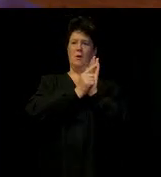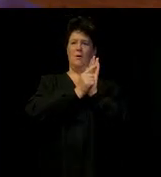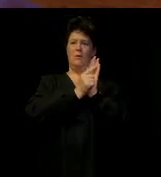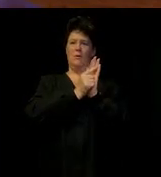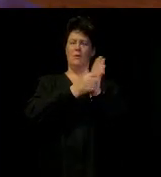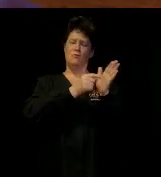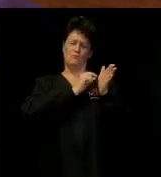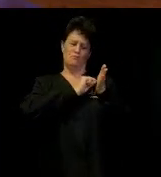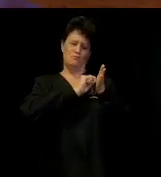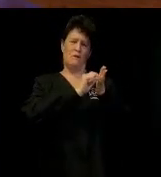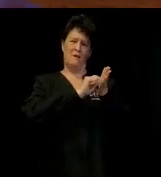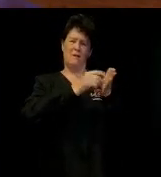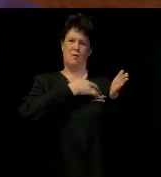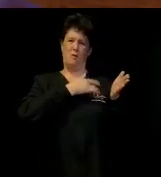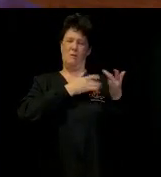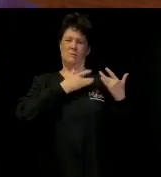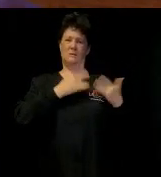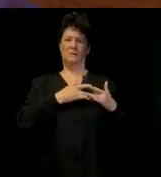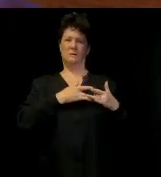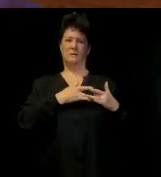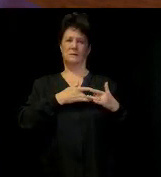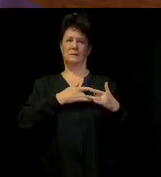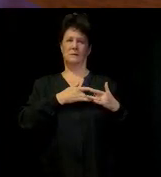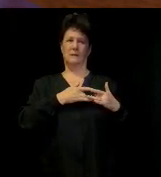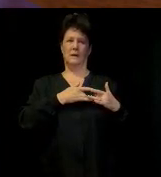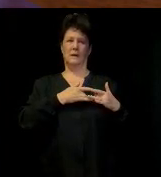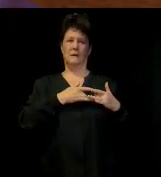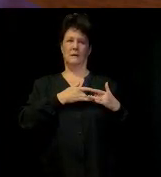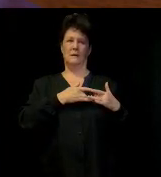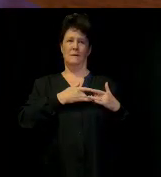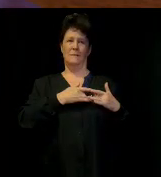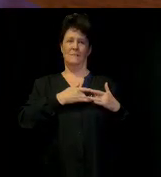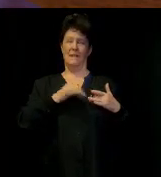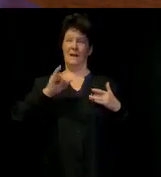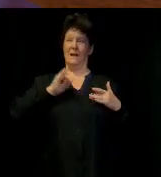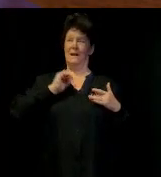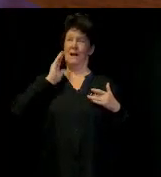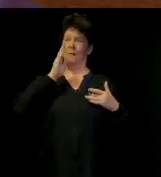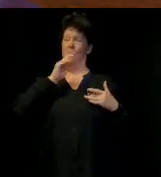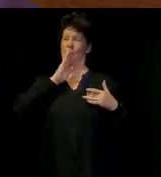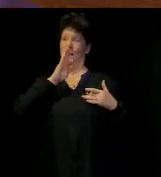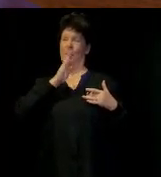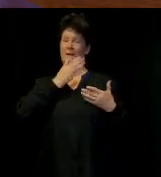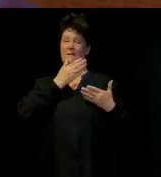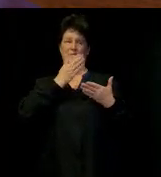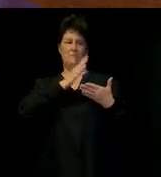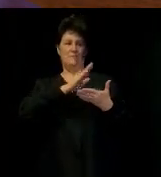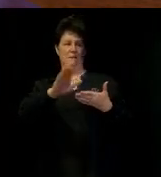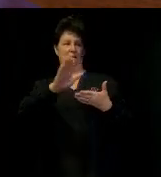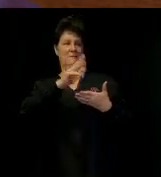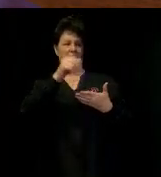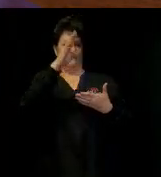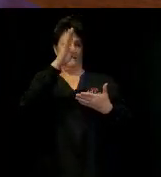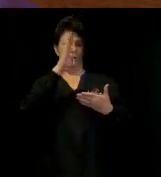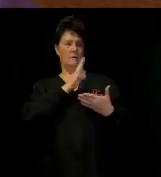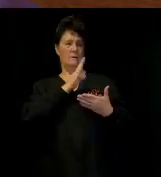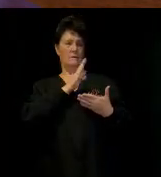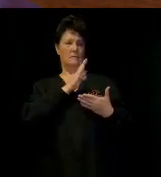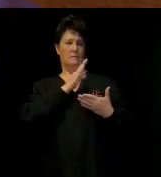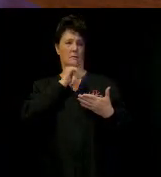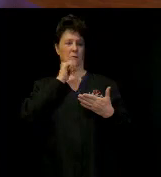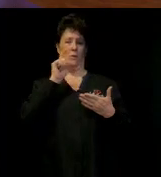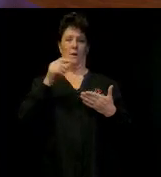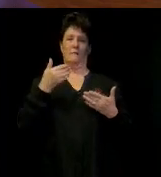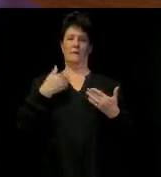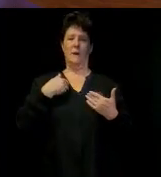I will write it on their hearts, and I will be their God. It's not just good enough to have a knowledge of the word. It's got to drop